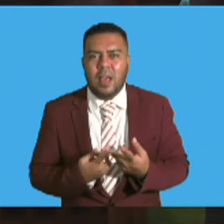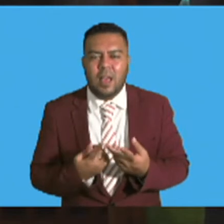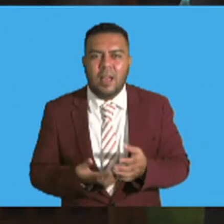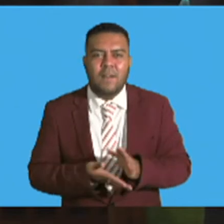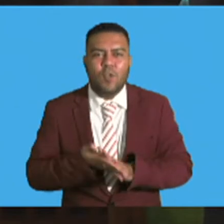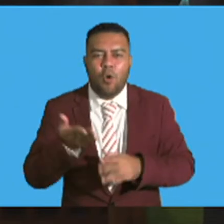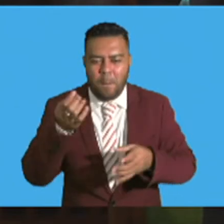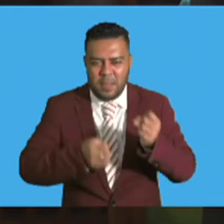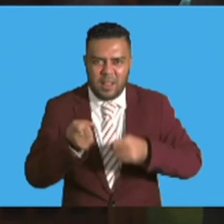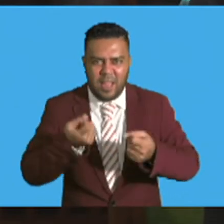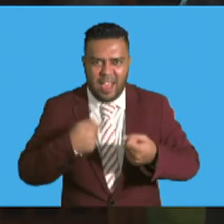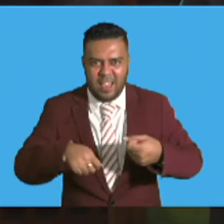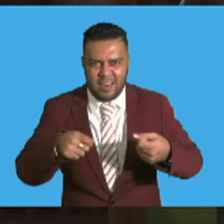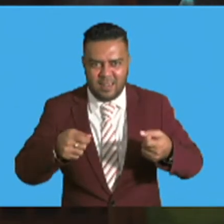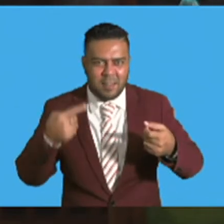and beef cattle.